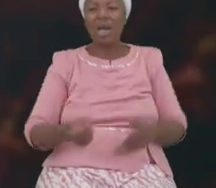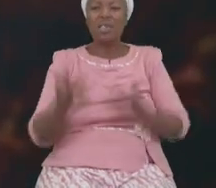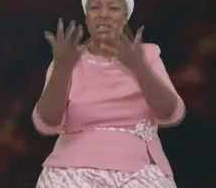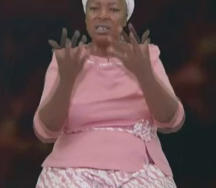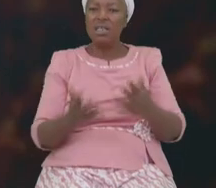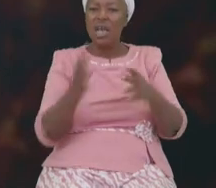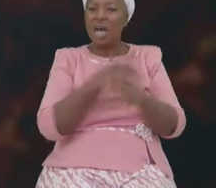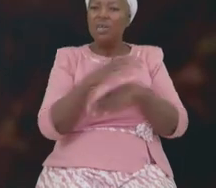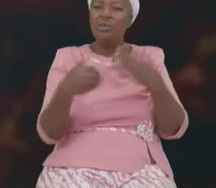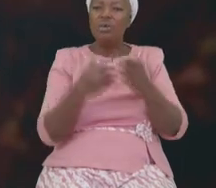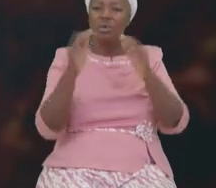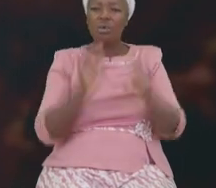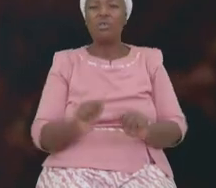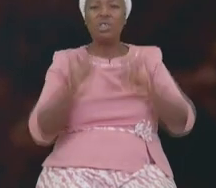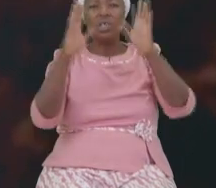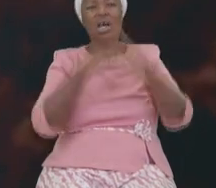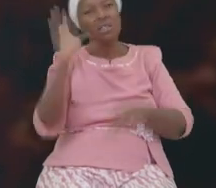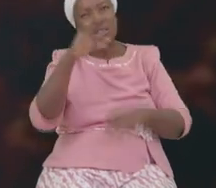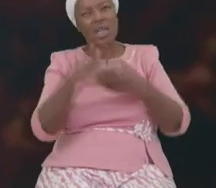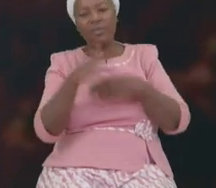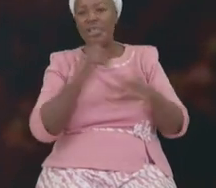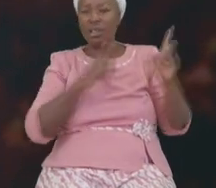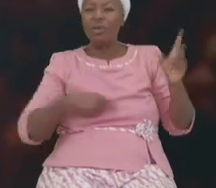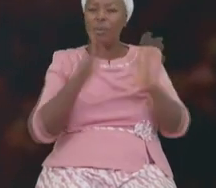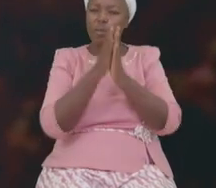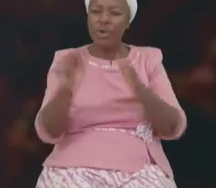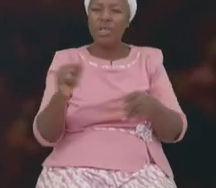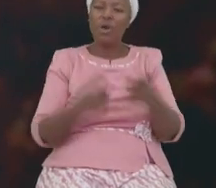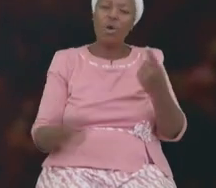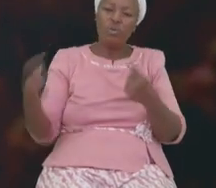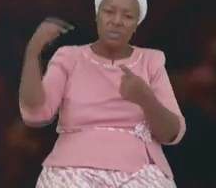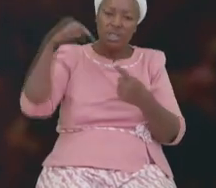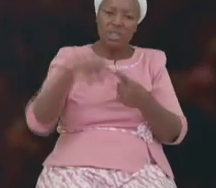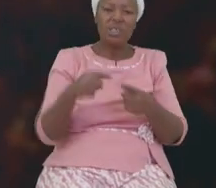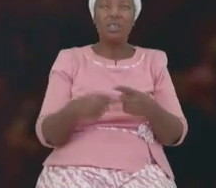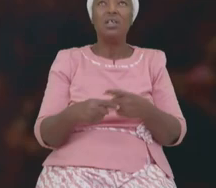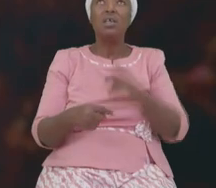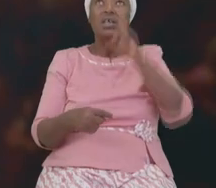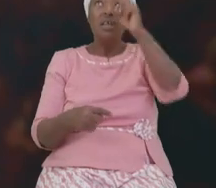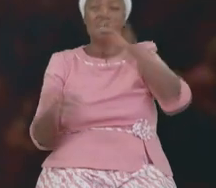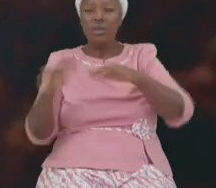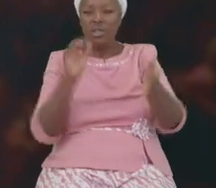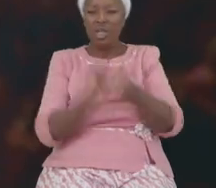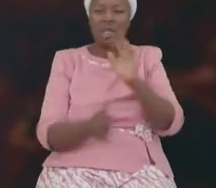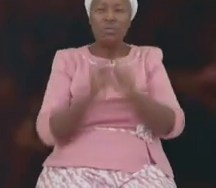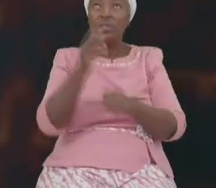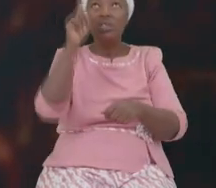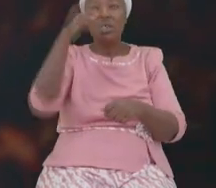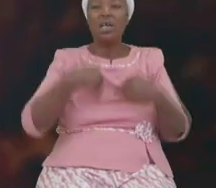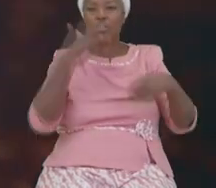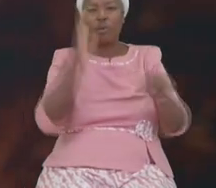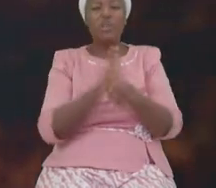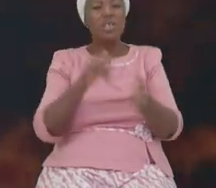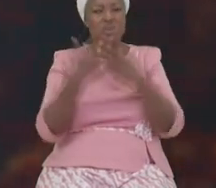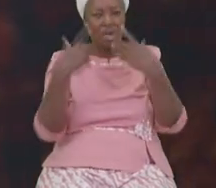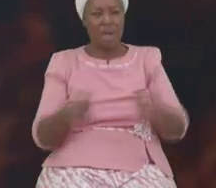and consecration and seeking after the Lord, praying until he does what he has promised. It will